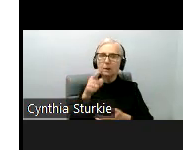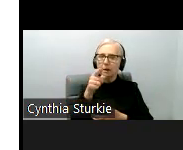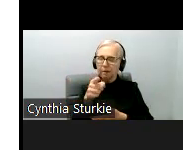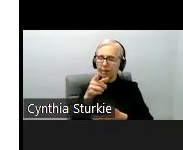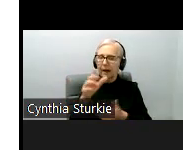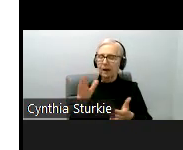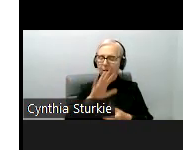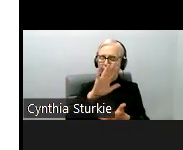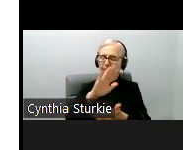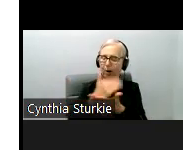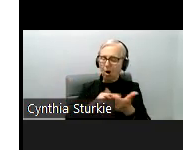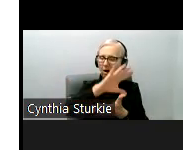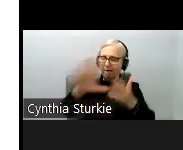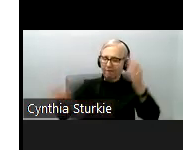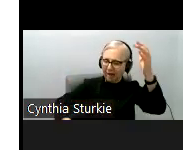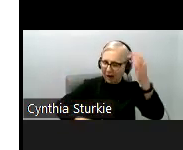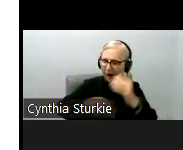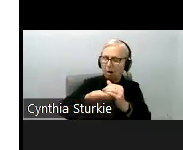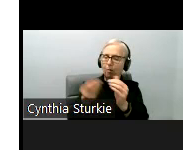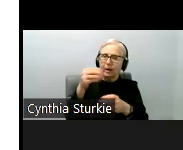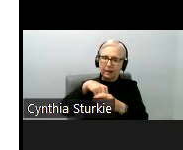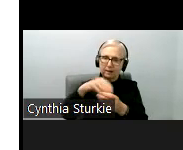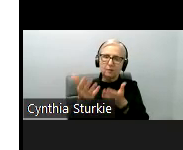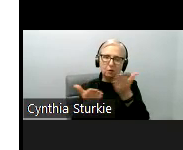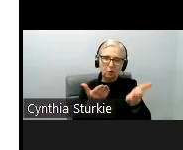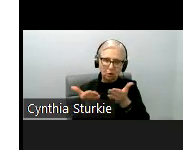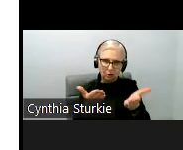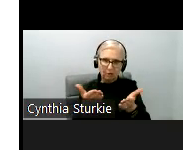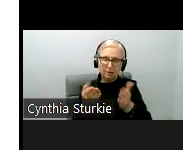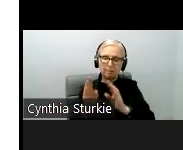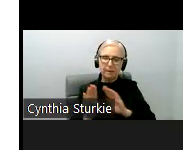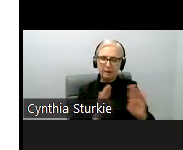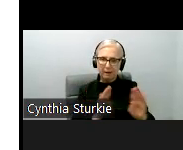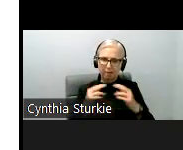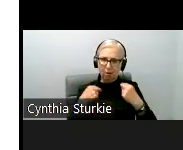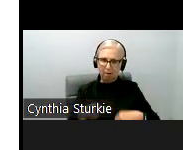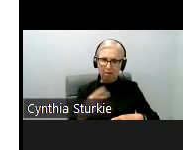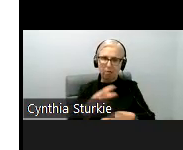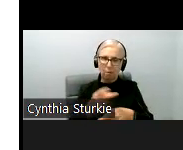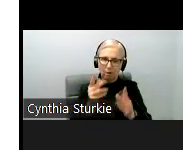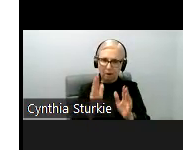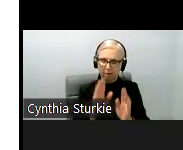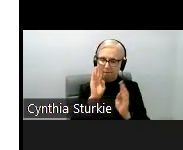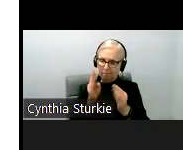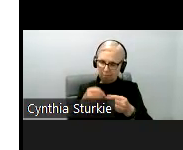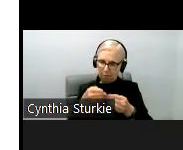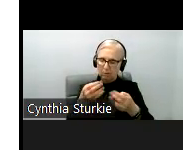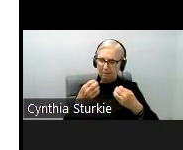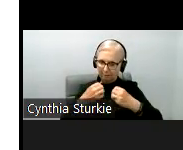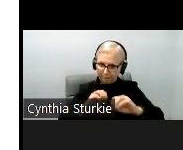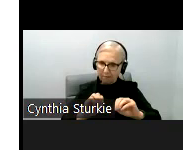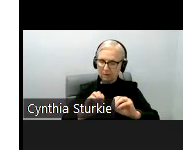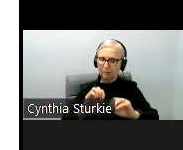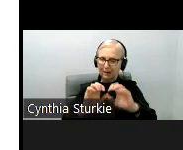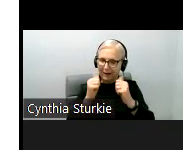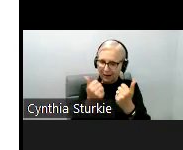comprehensive community behavioral health providers. And we have defined this as focused efforts by an